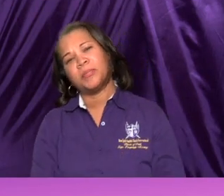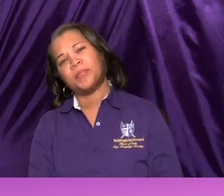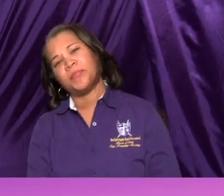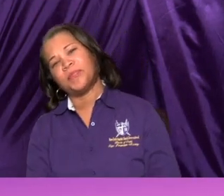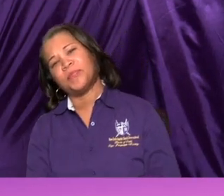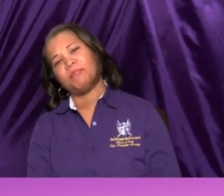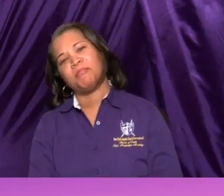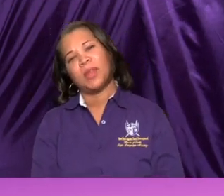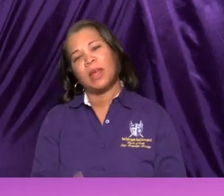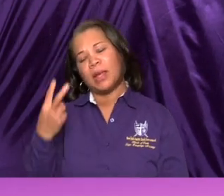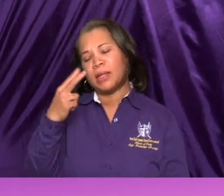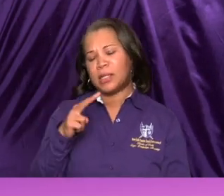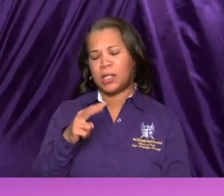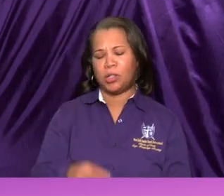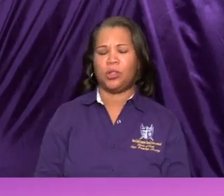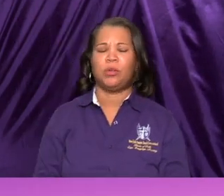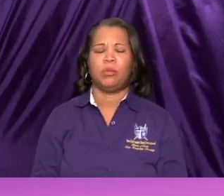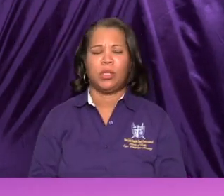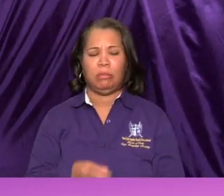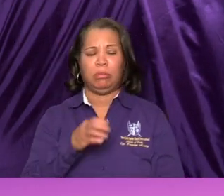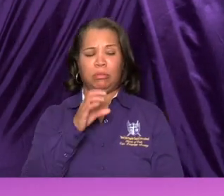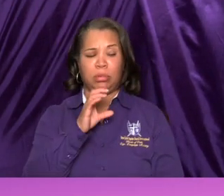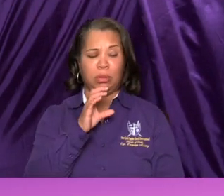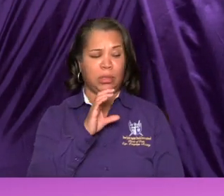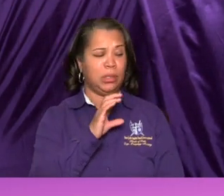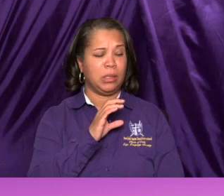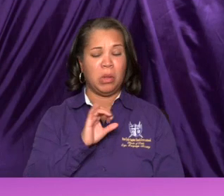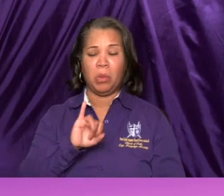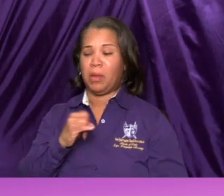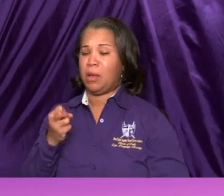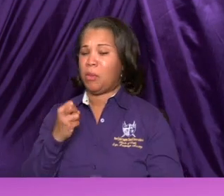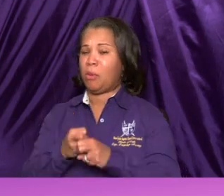He sees you medicating yourself with another issue.